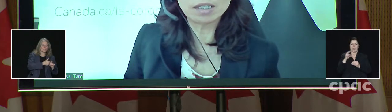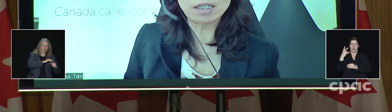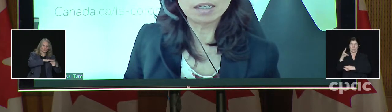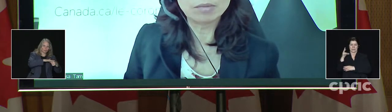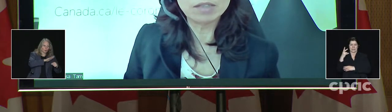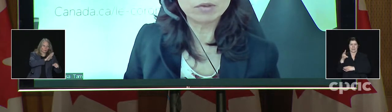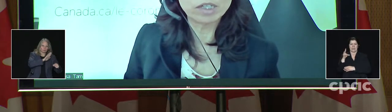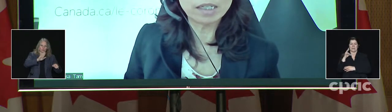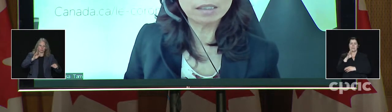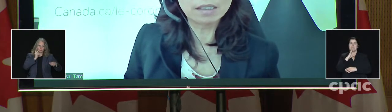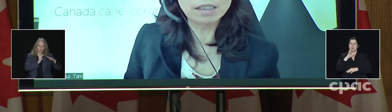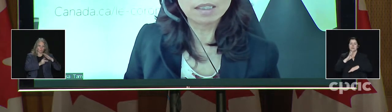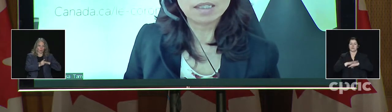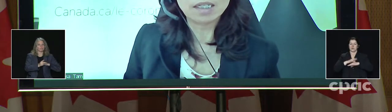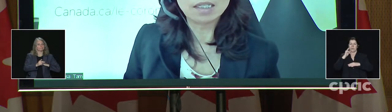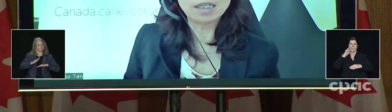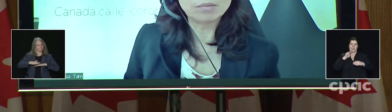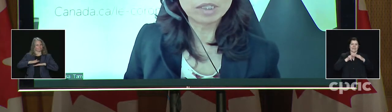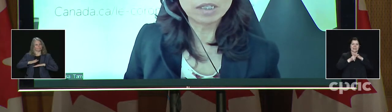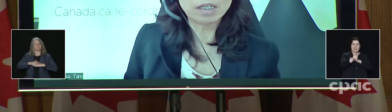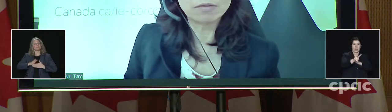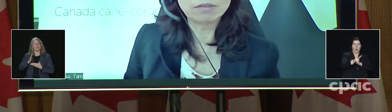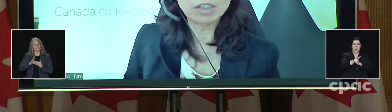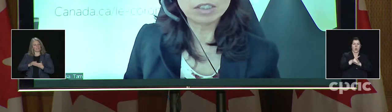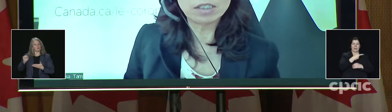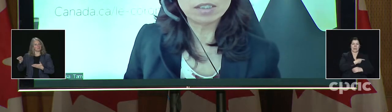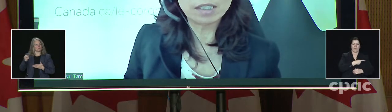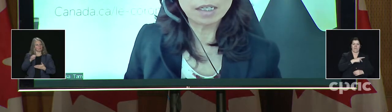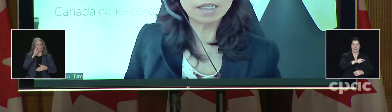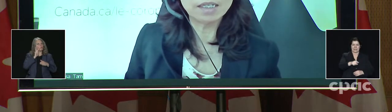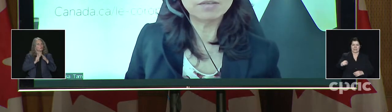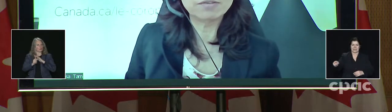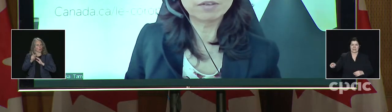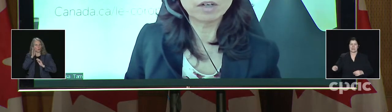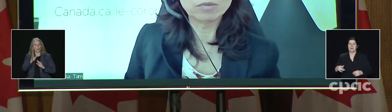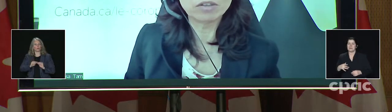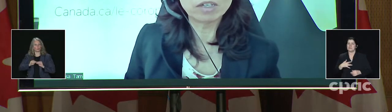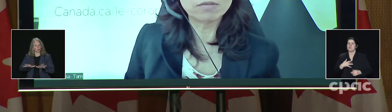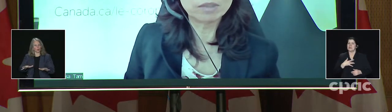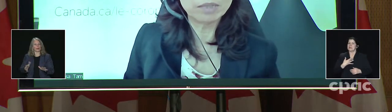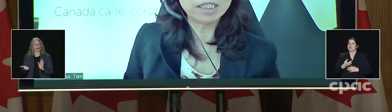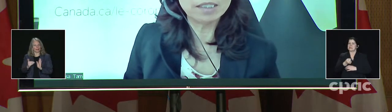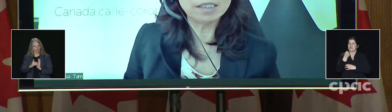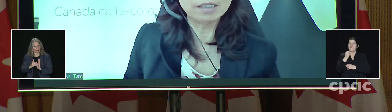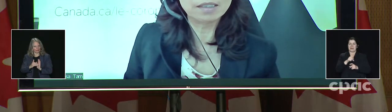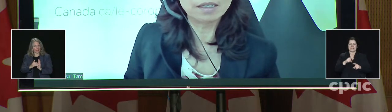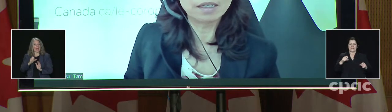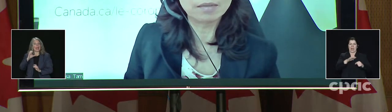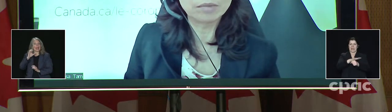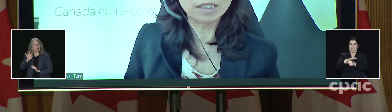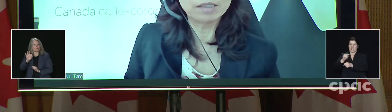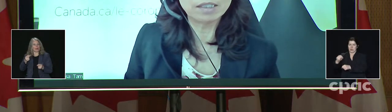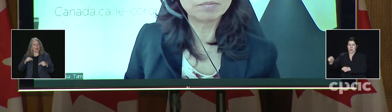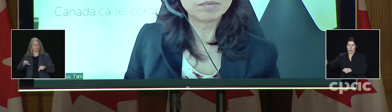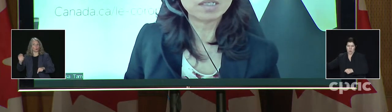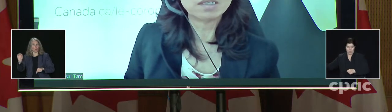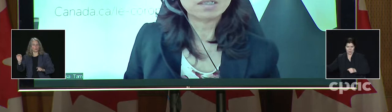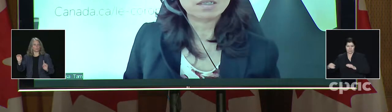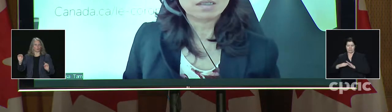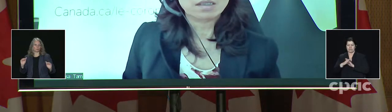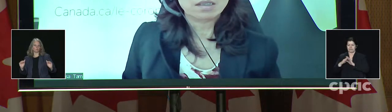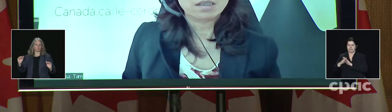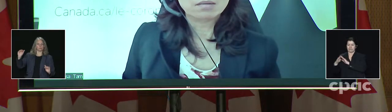resurgence is forecasted in a number of regions if Omicron replaces Delta.